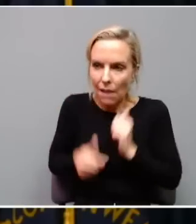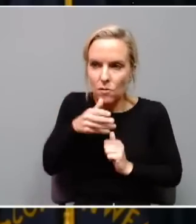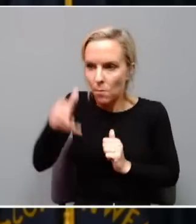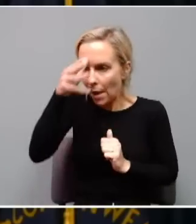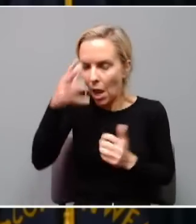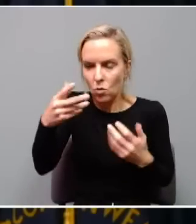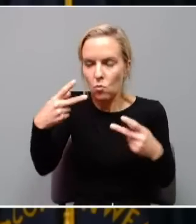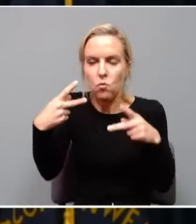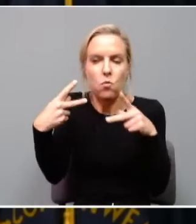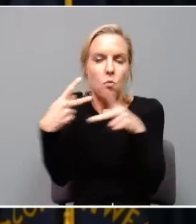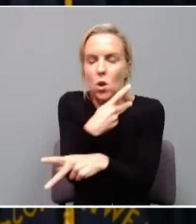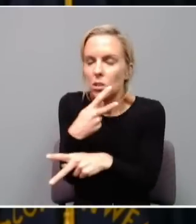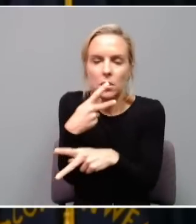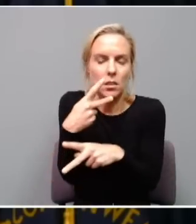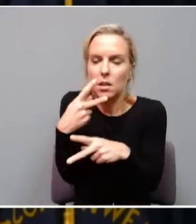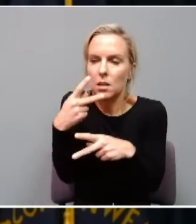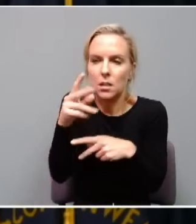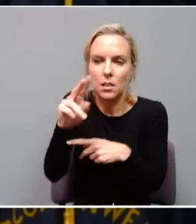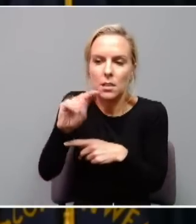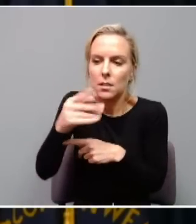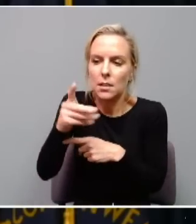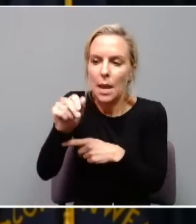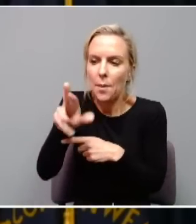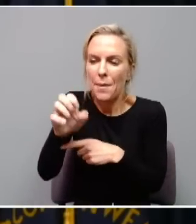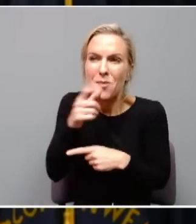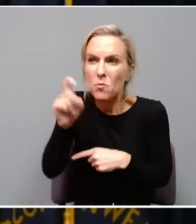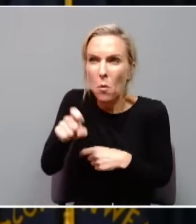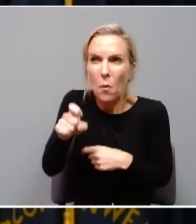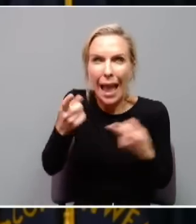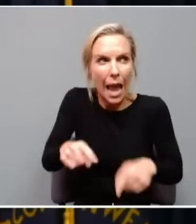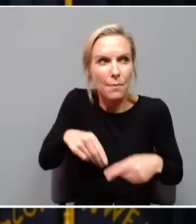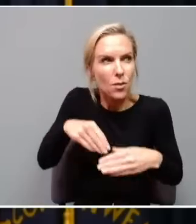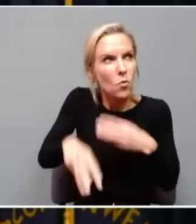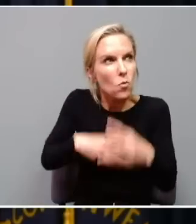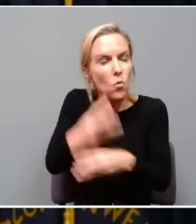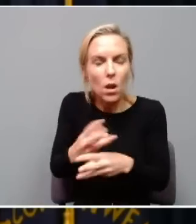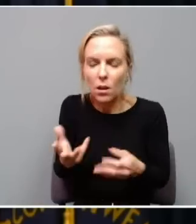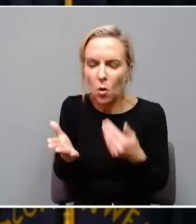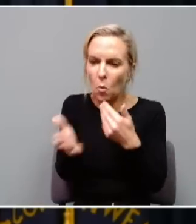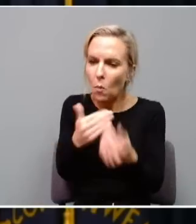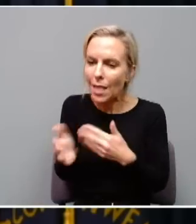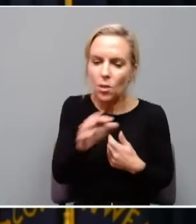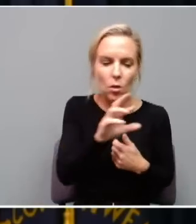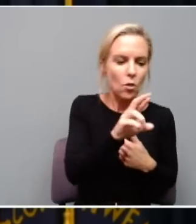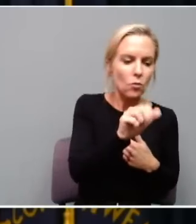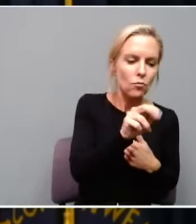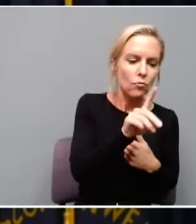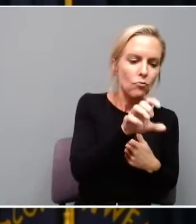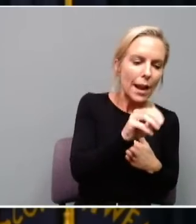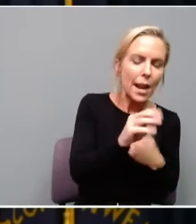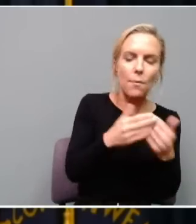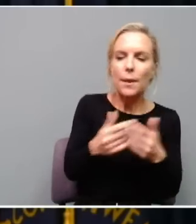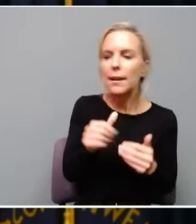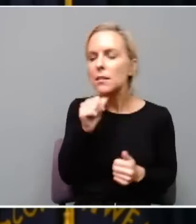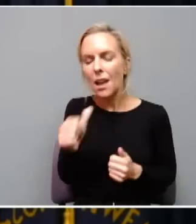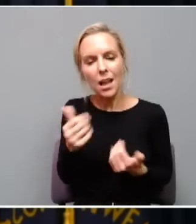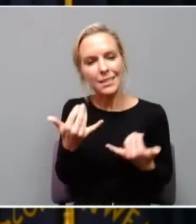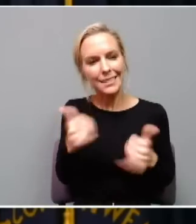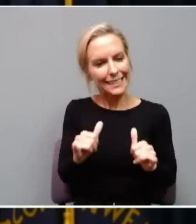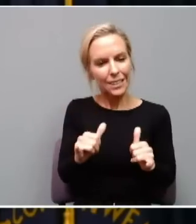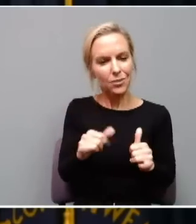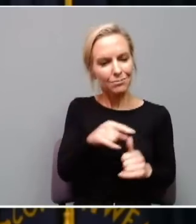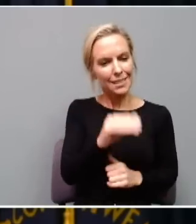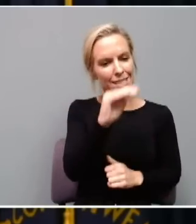supposed to happen in this world. Whether it was random or not, it took the life of a child of